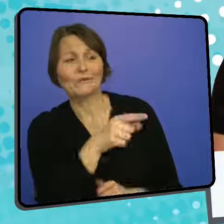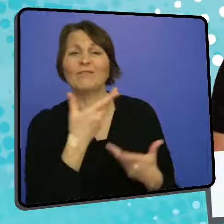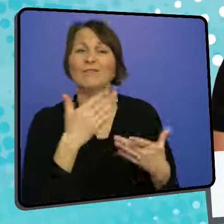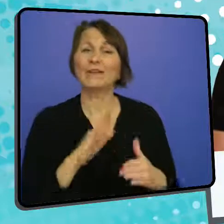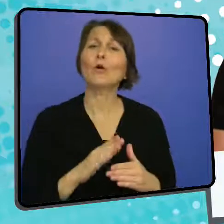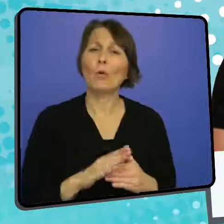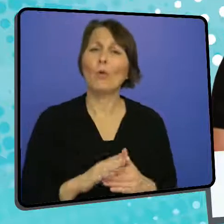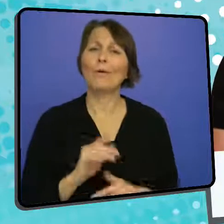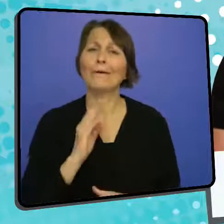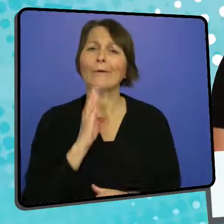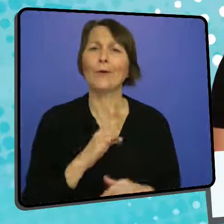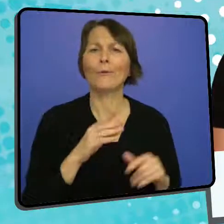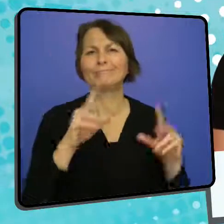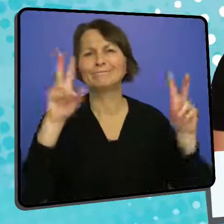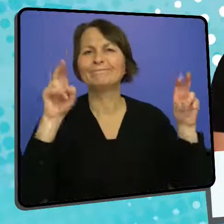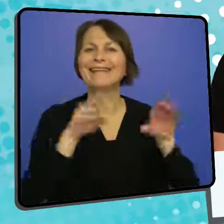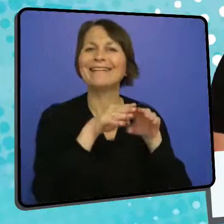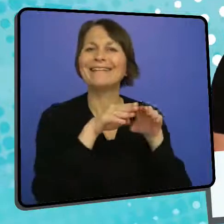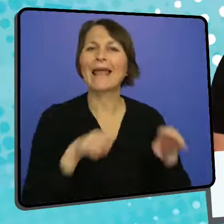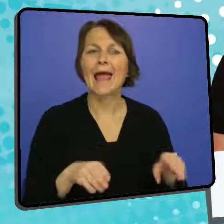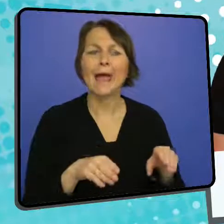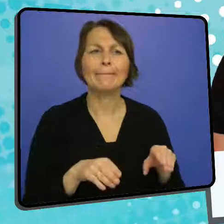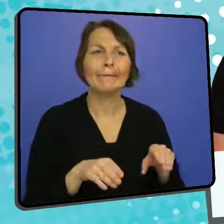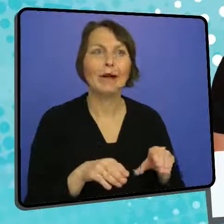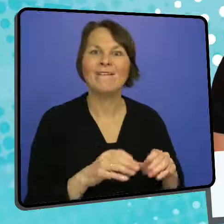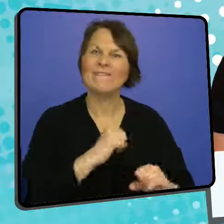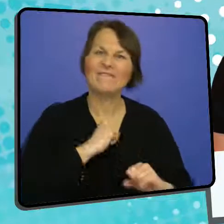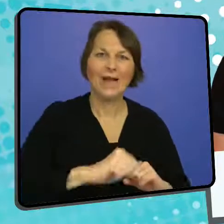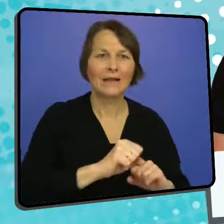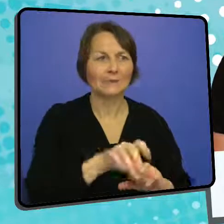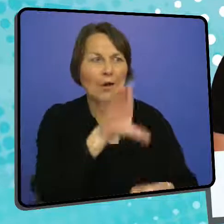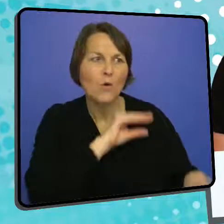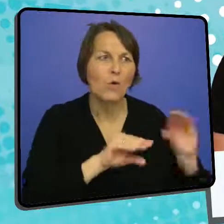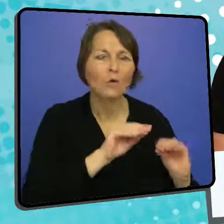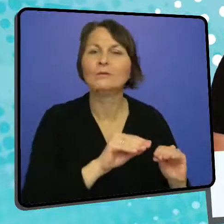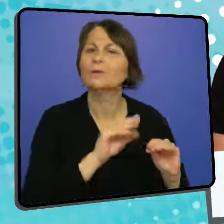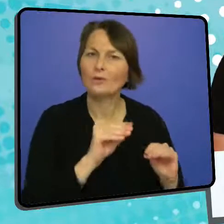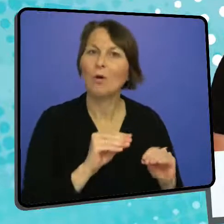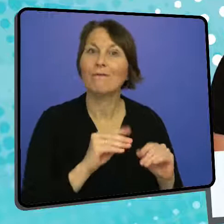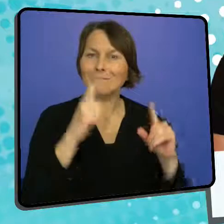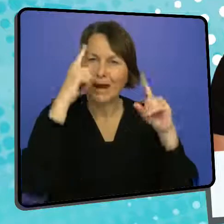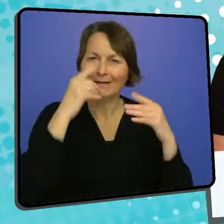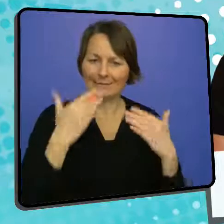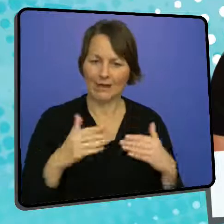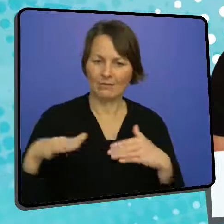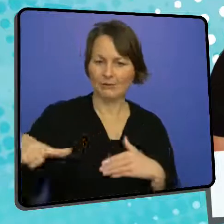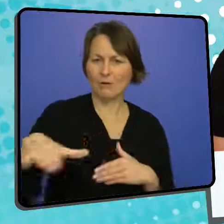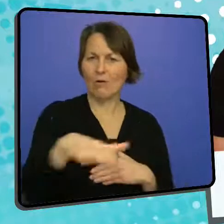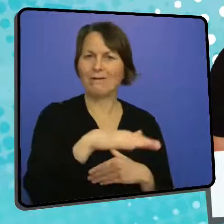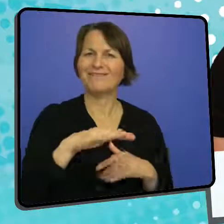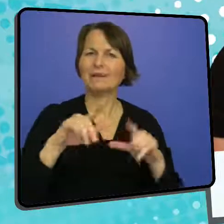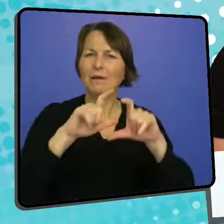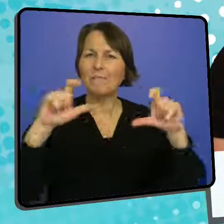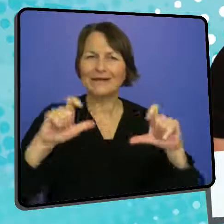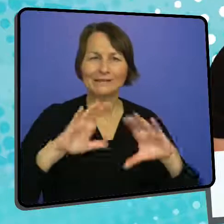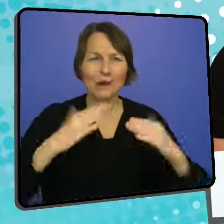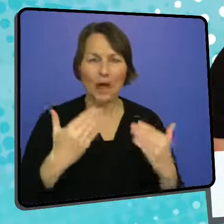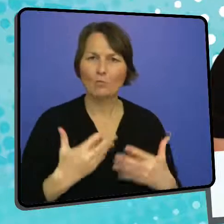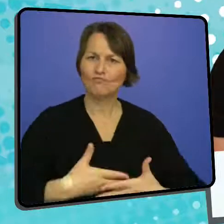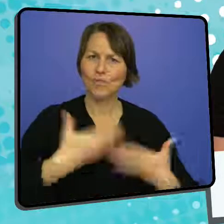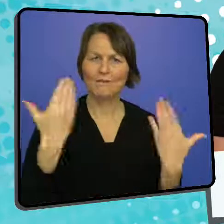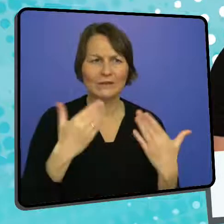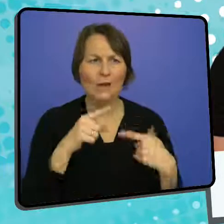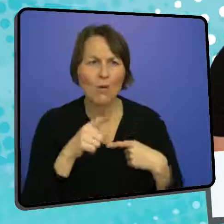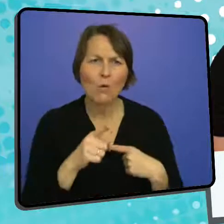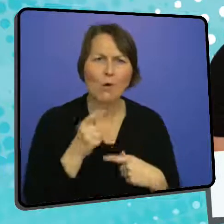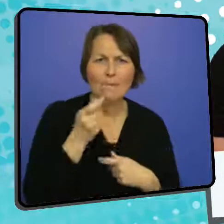they need to be able to have the conversation of how that is applied in the business context and the challenges that they might face when they put